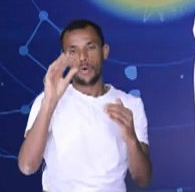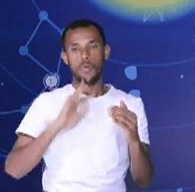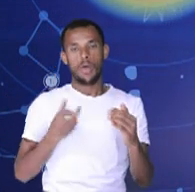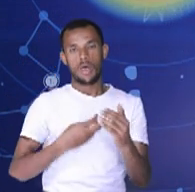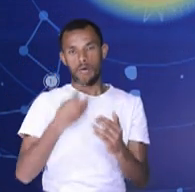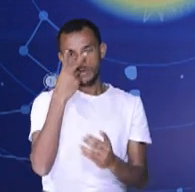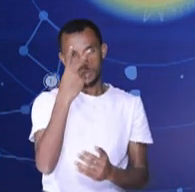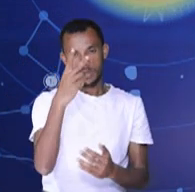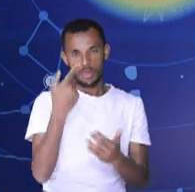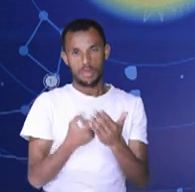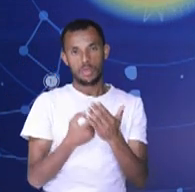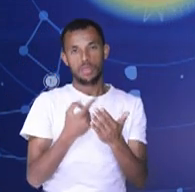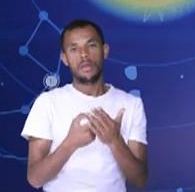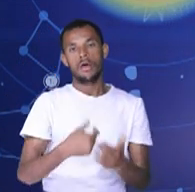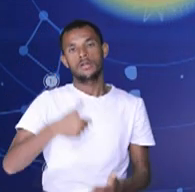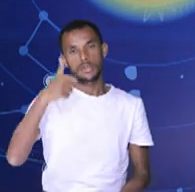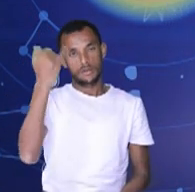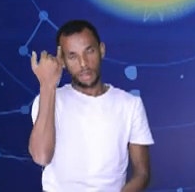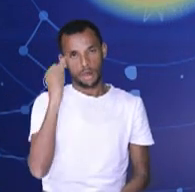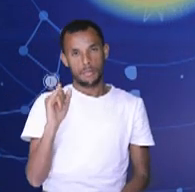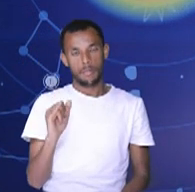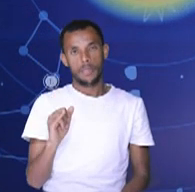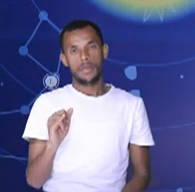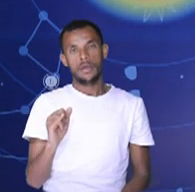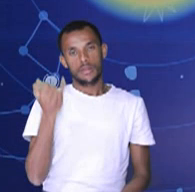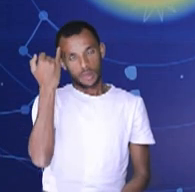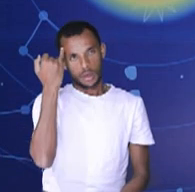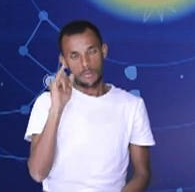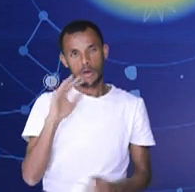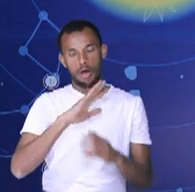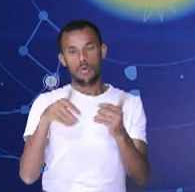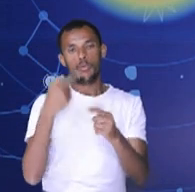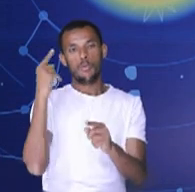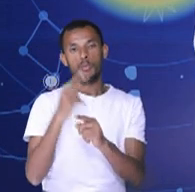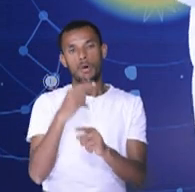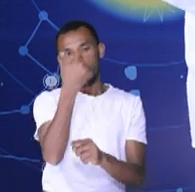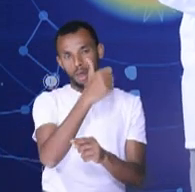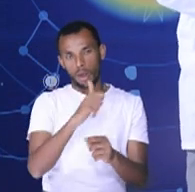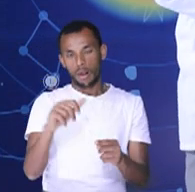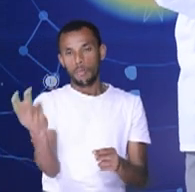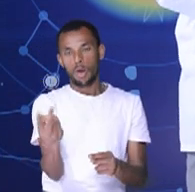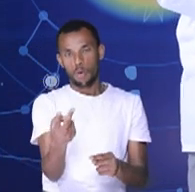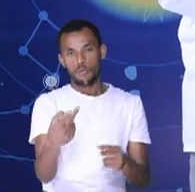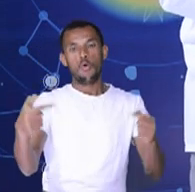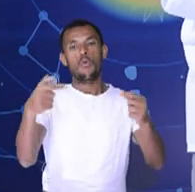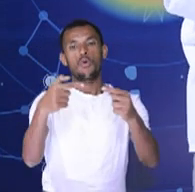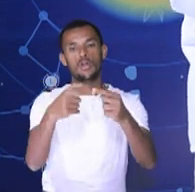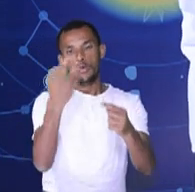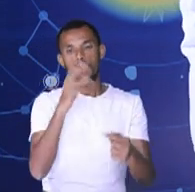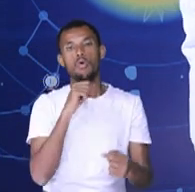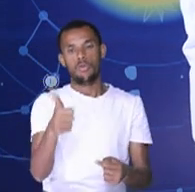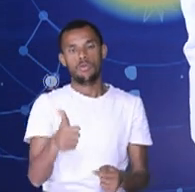have seen here theorems. Theorems how to prove any pair of triangles are congruent or